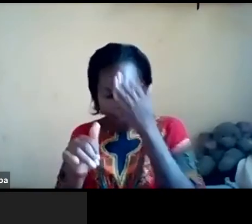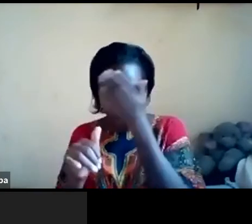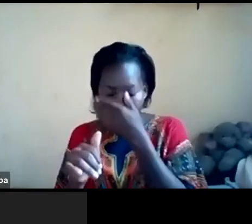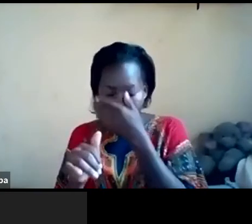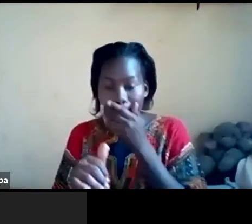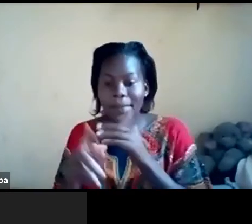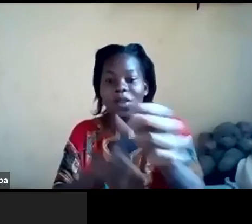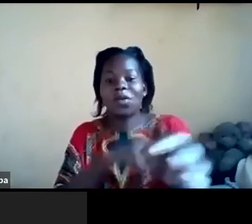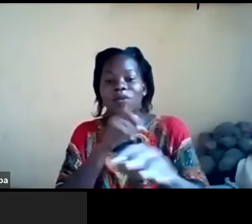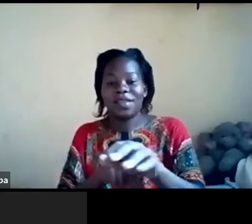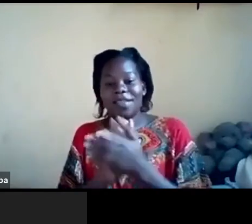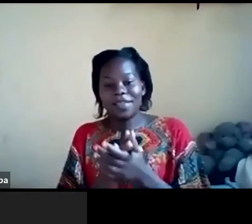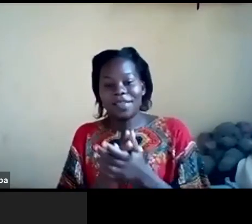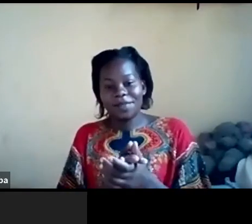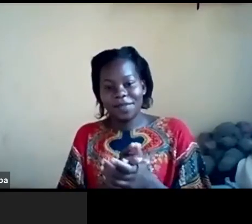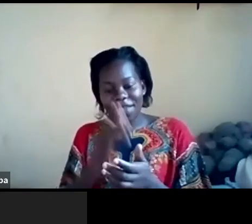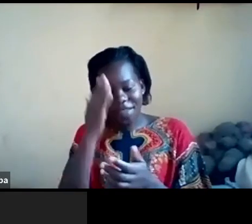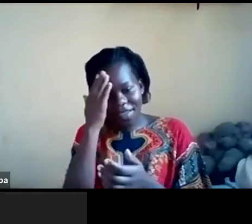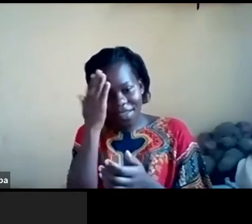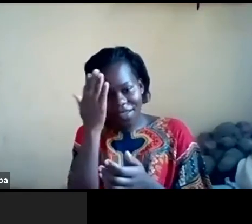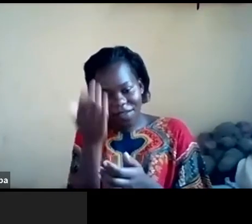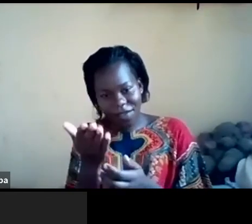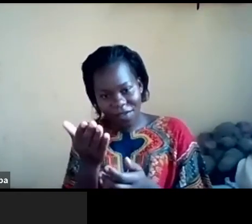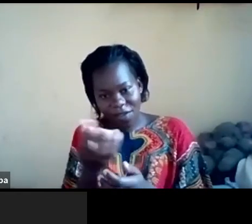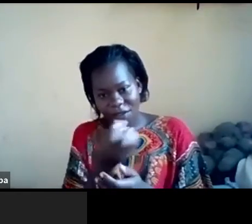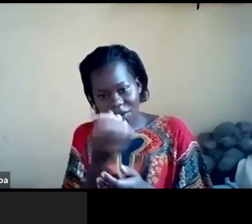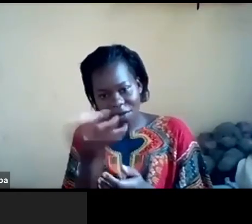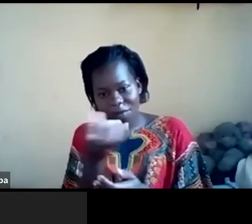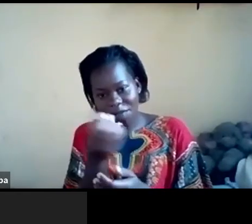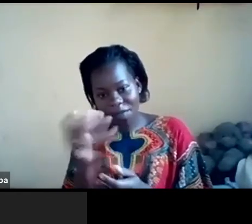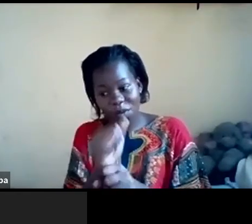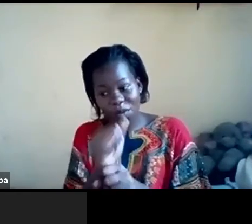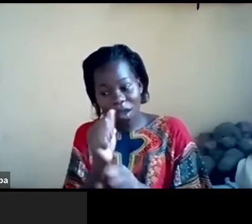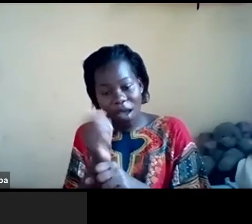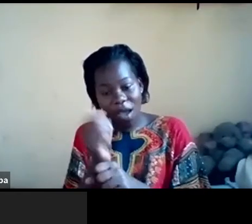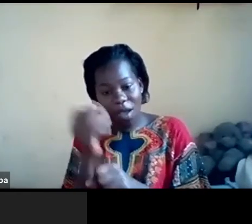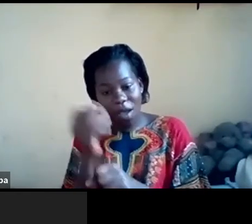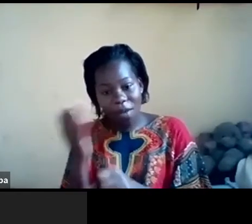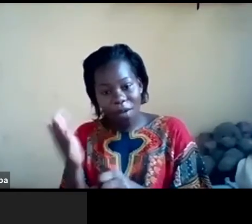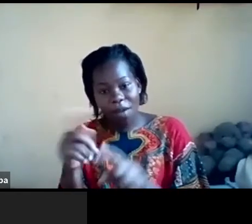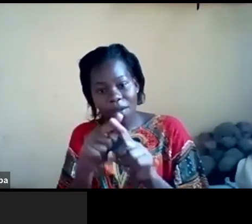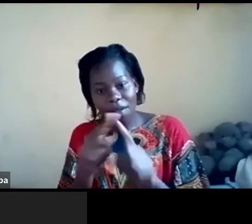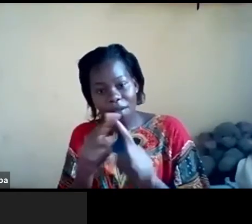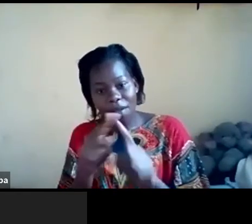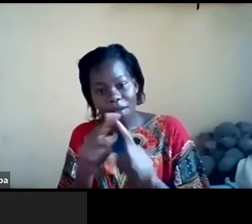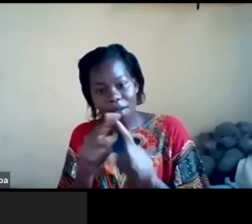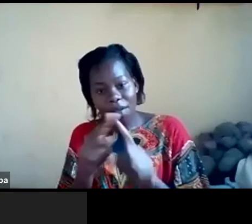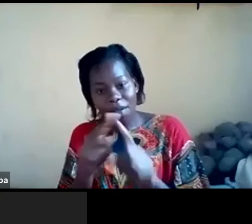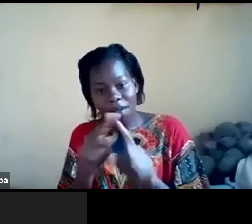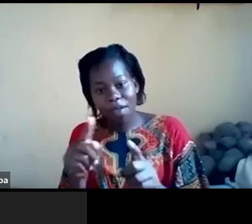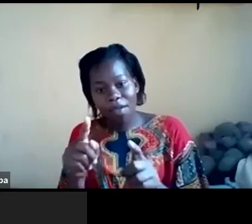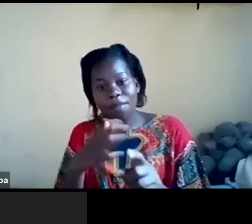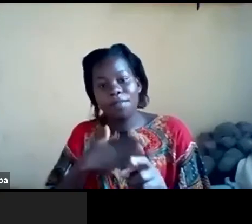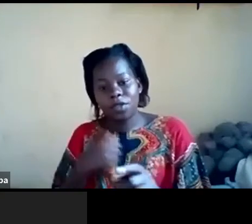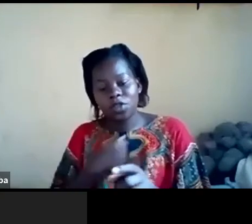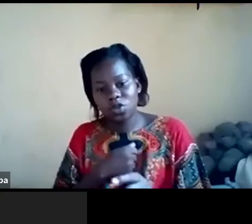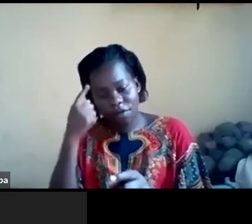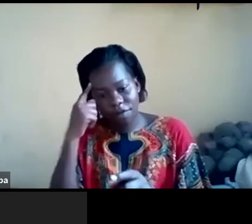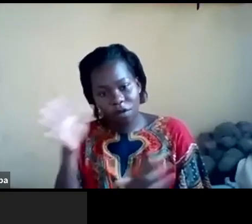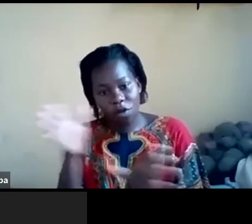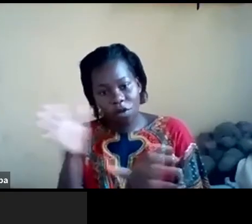know that you had quite a number of errands. And my condolences really for the loss of your relatives, which goes